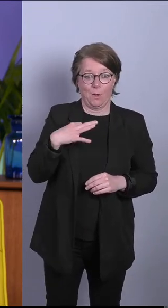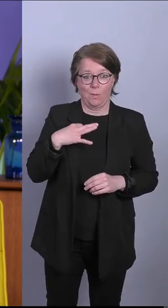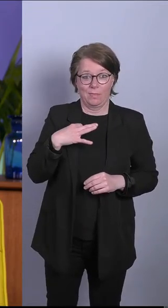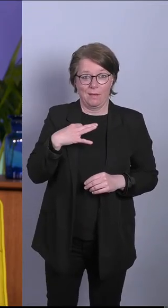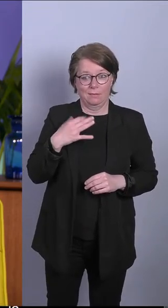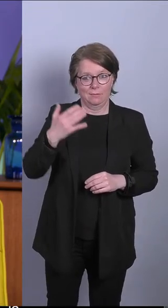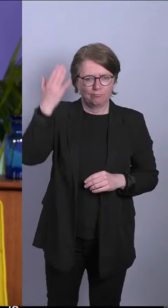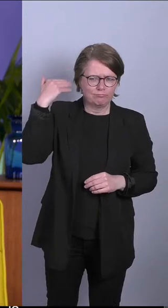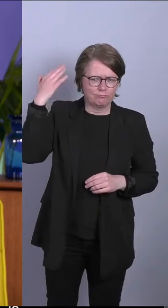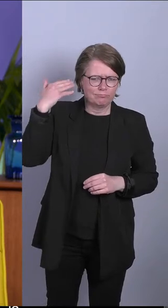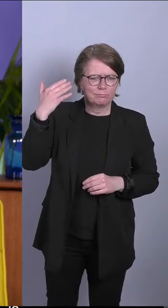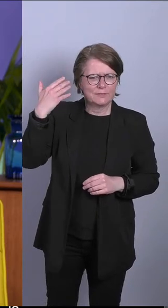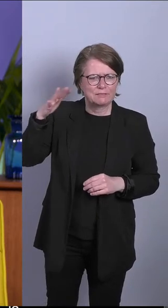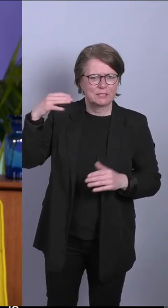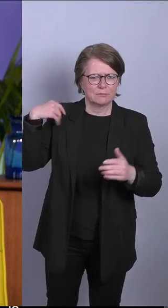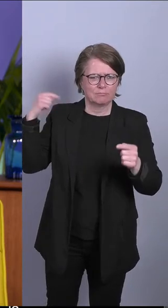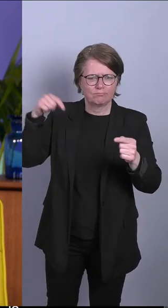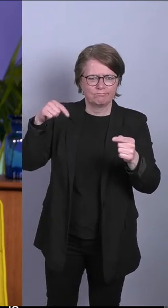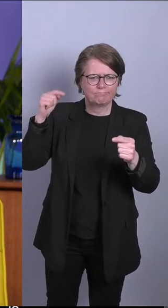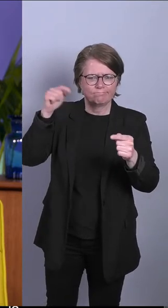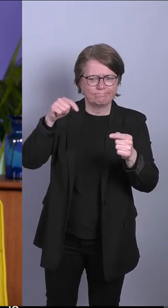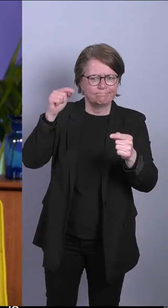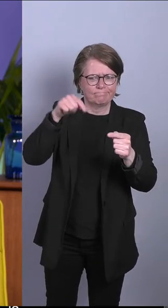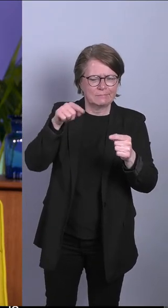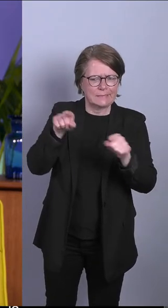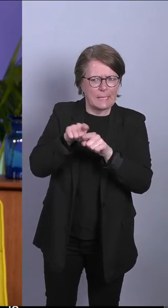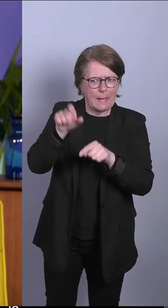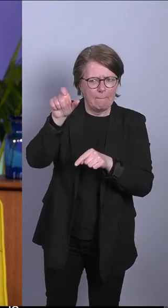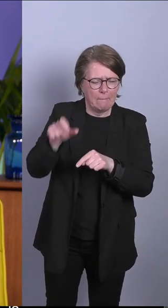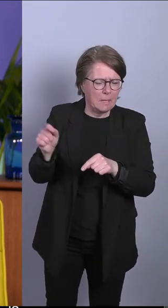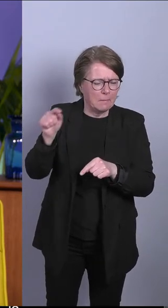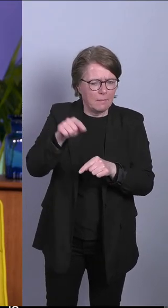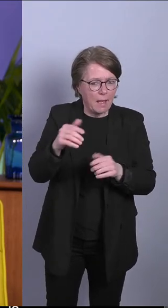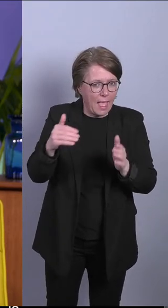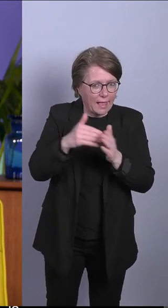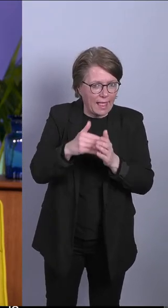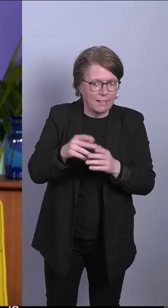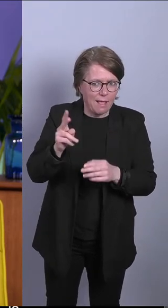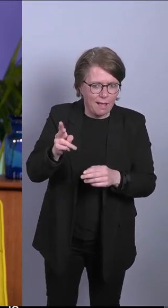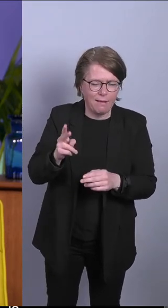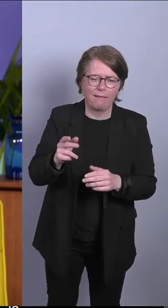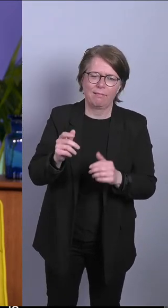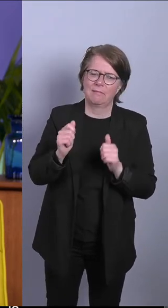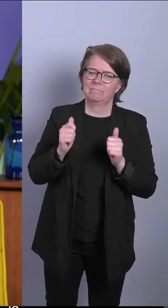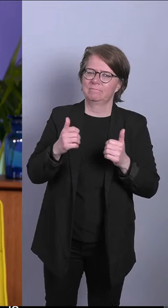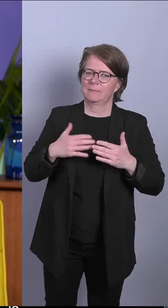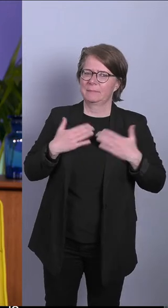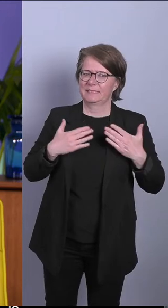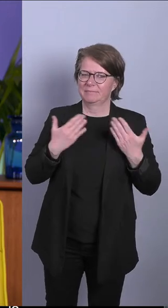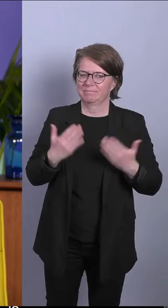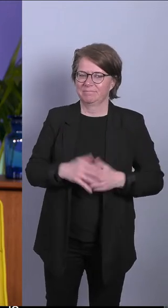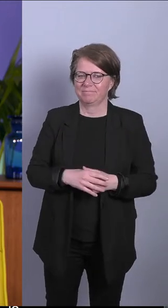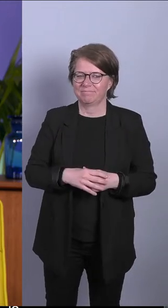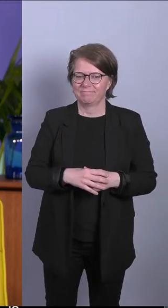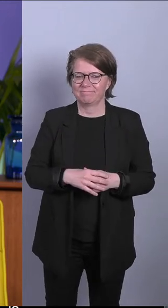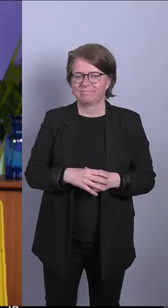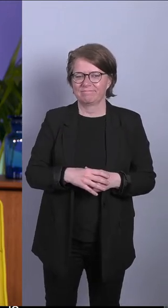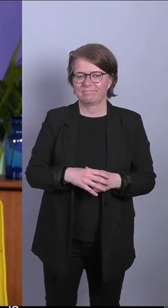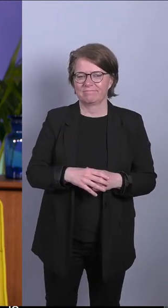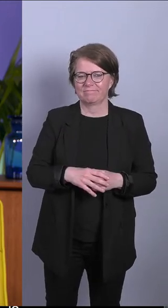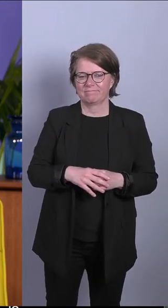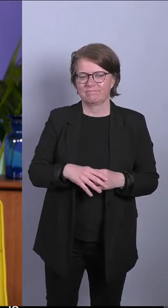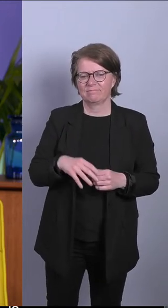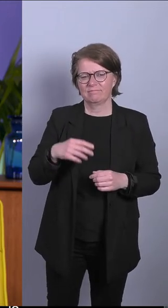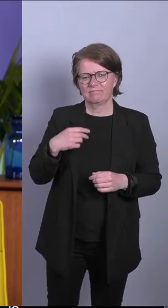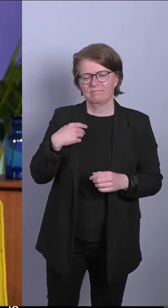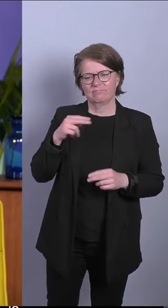think it already shows their love and commitment for everyone who's watching today towards Special Olympics, and